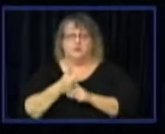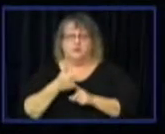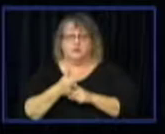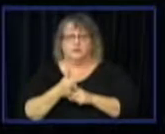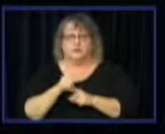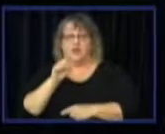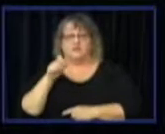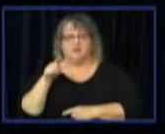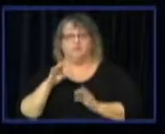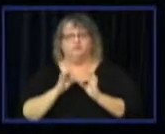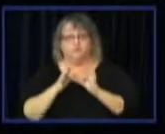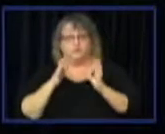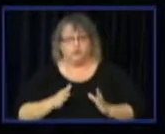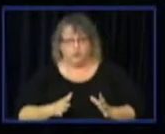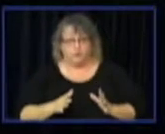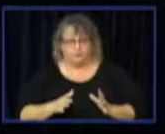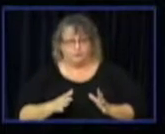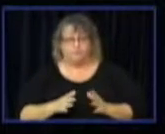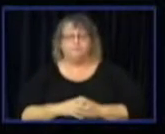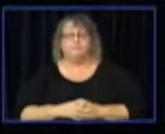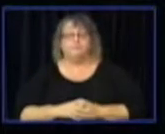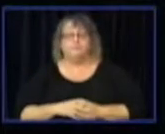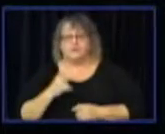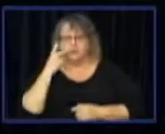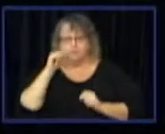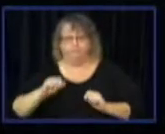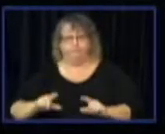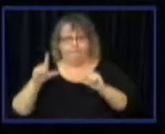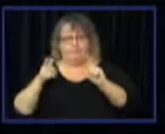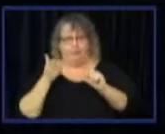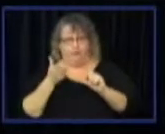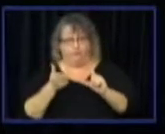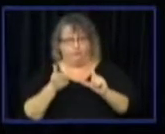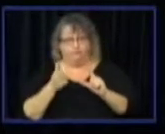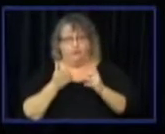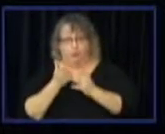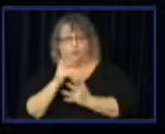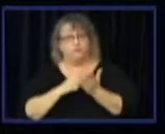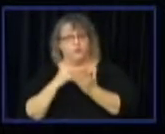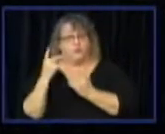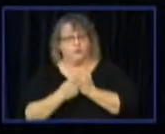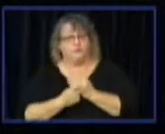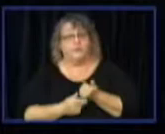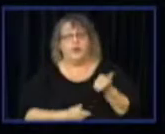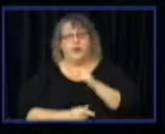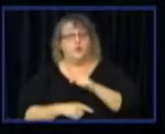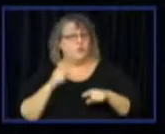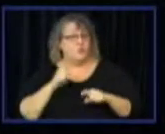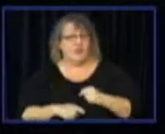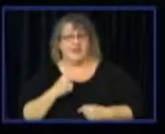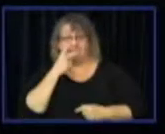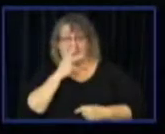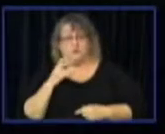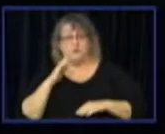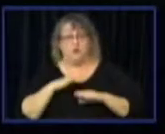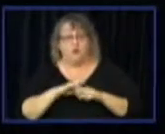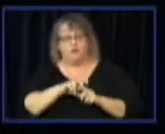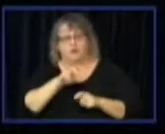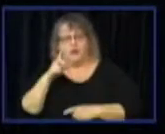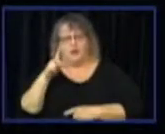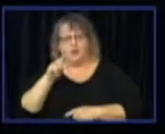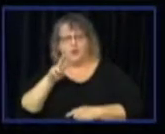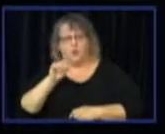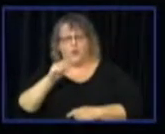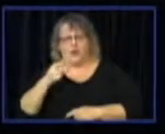doing American Sign Language interpreting for us. You'll see her in the screen there throughout. And someone you can't see who's off screen, Mr.